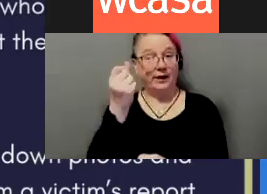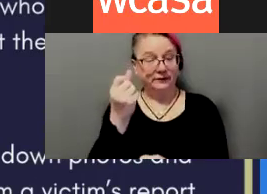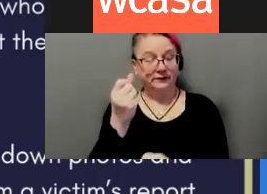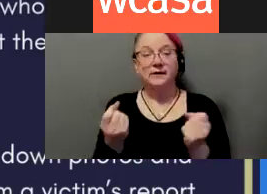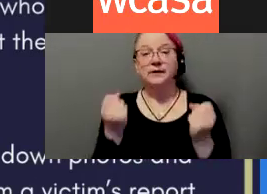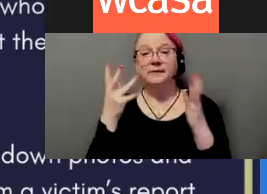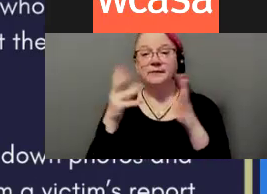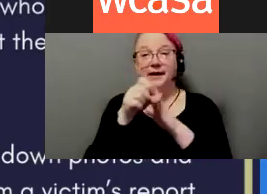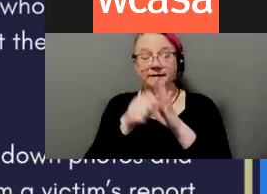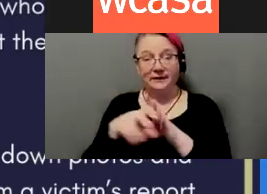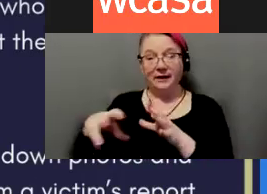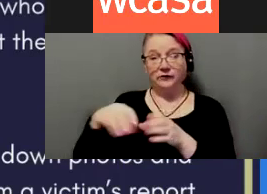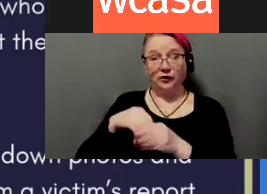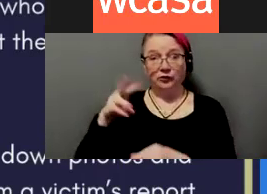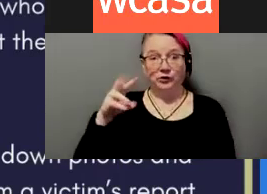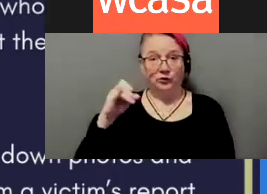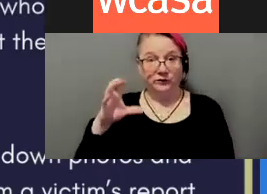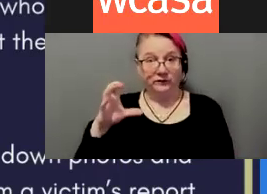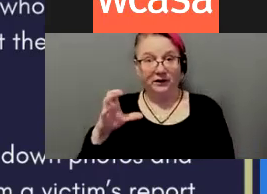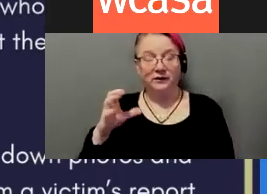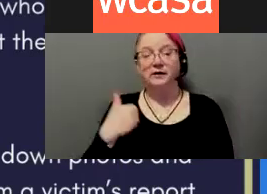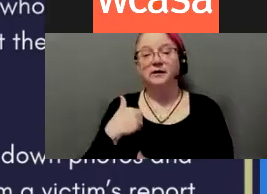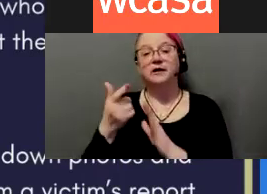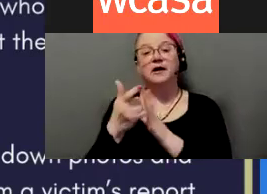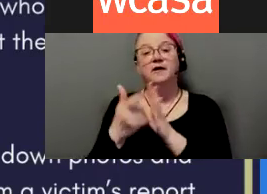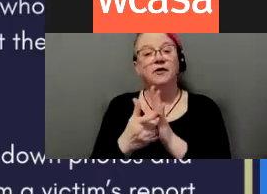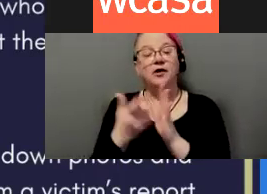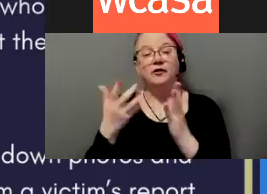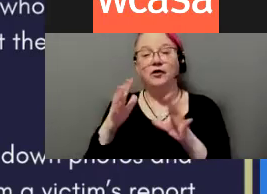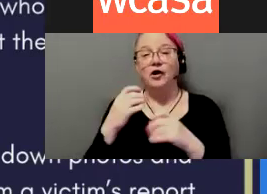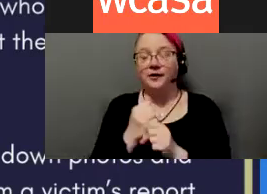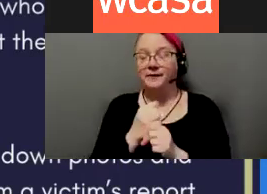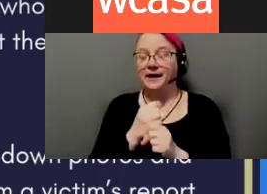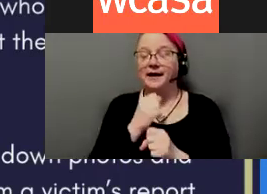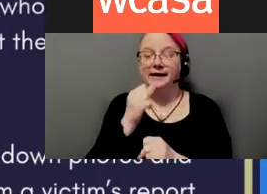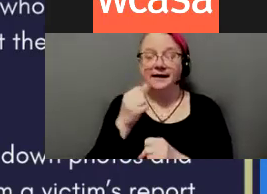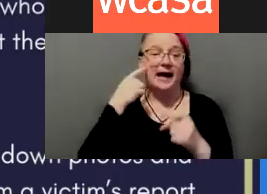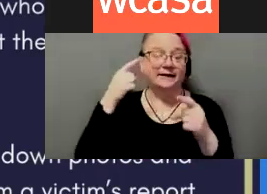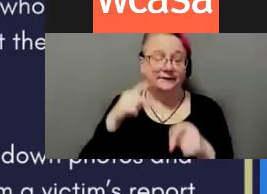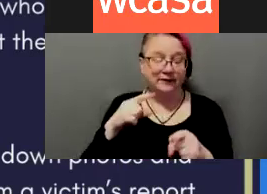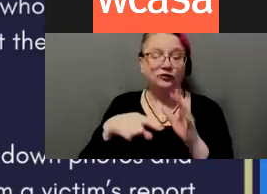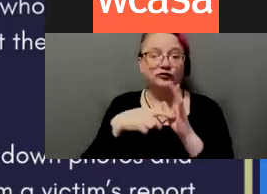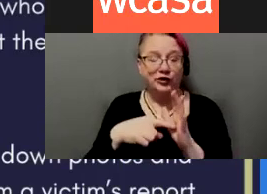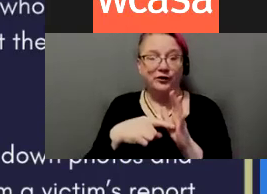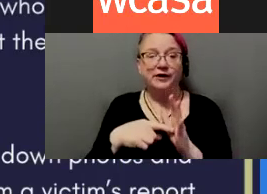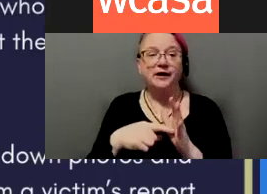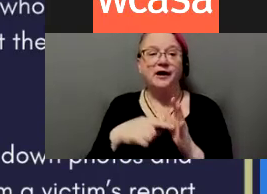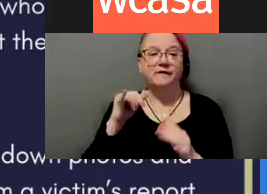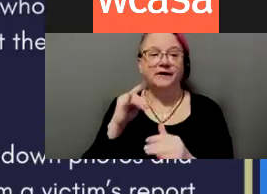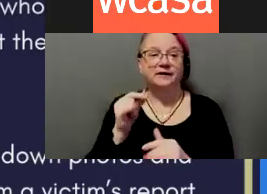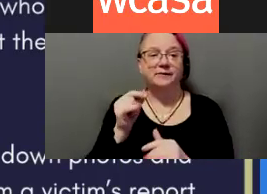states, including Wisconsin, have laws that already made non-consensual sharing of intimate and nude images illegal,